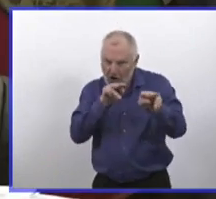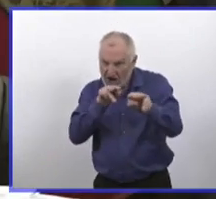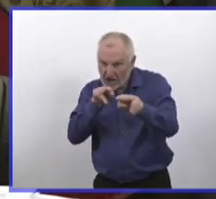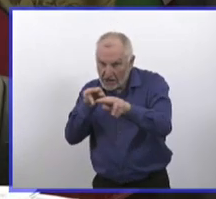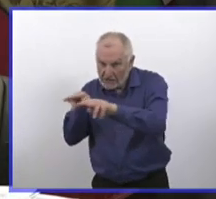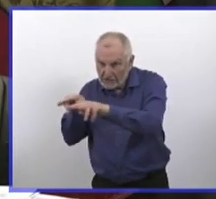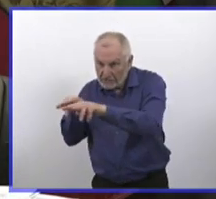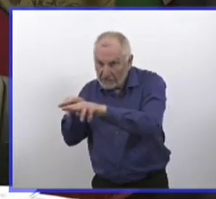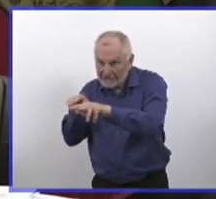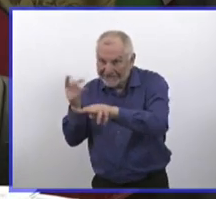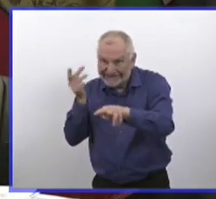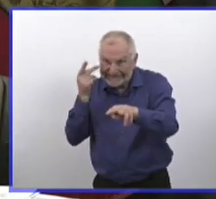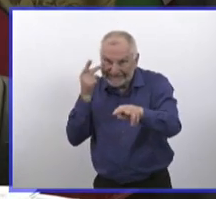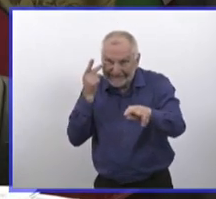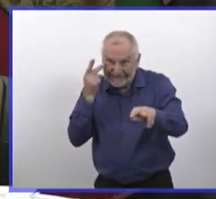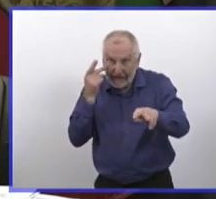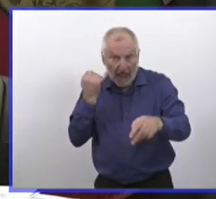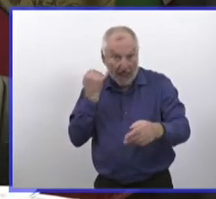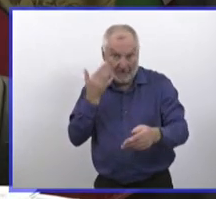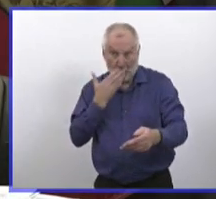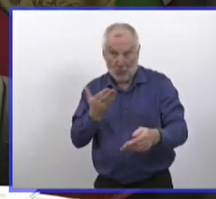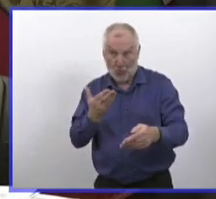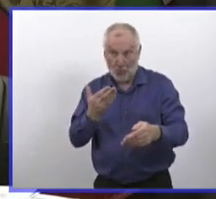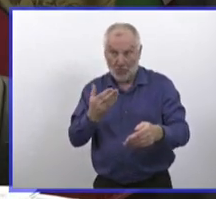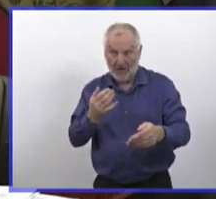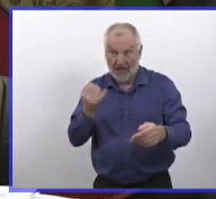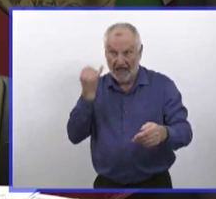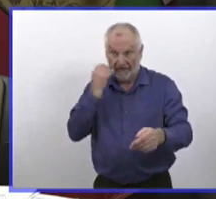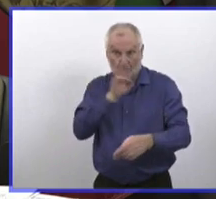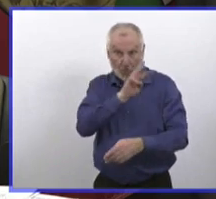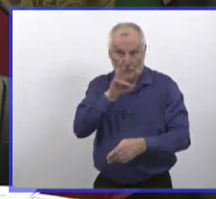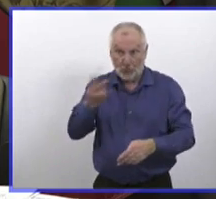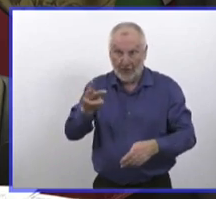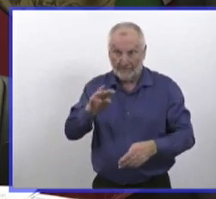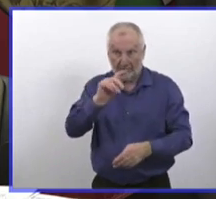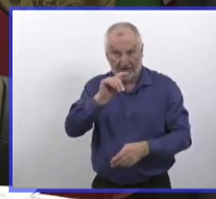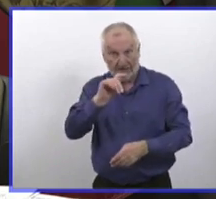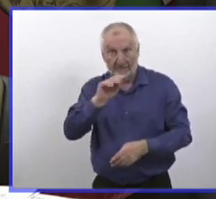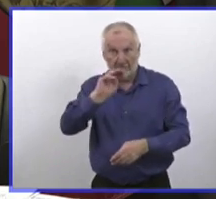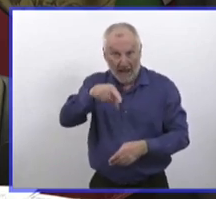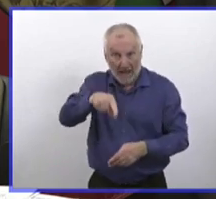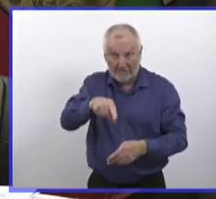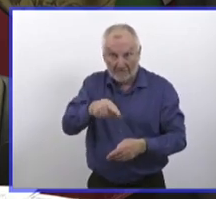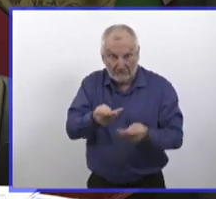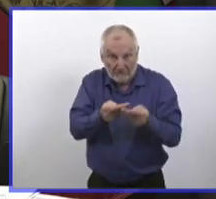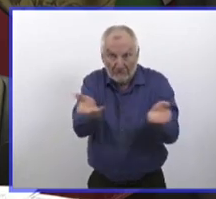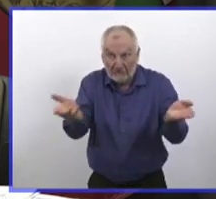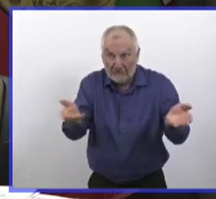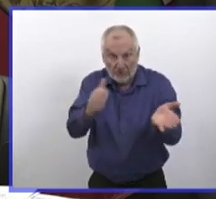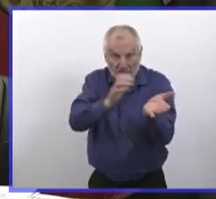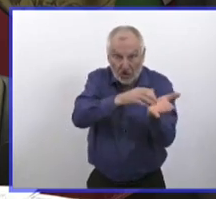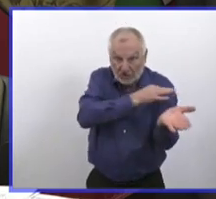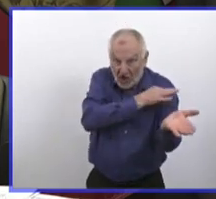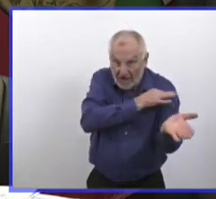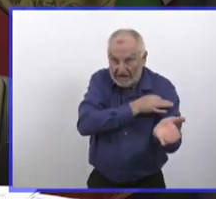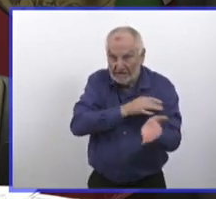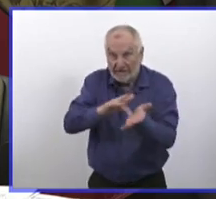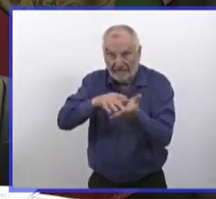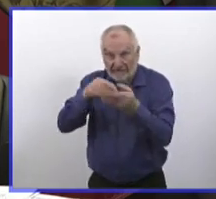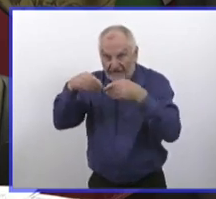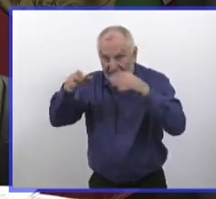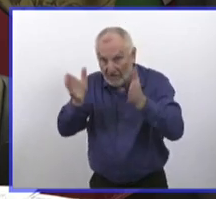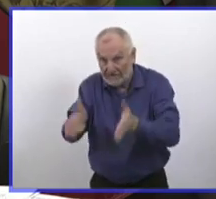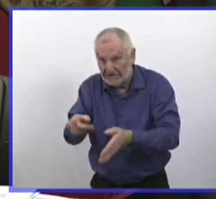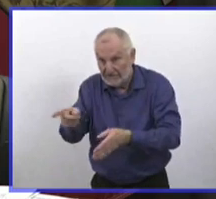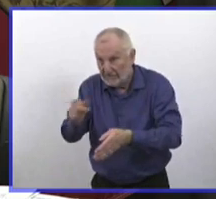to publicize the locations and of these clinics and pharmacists without having them be overwhelmed. And hence why